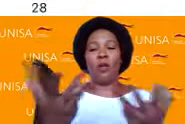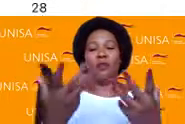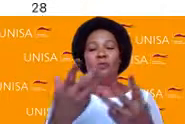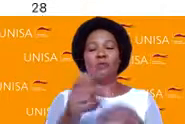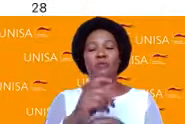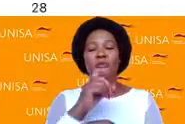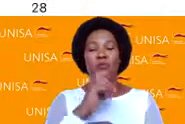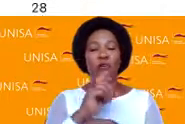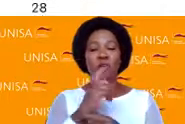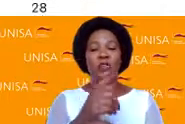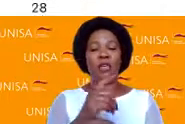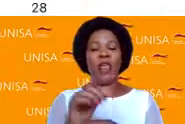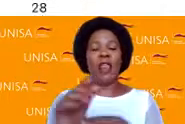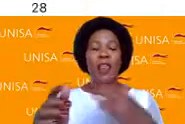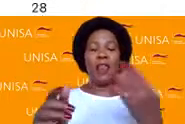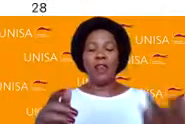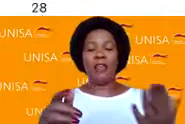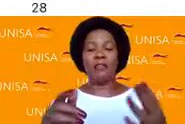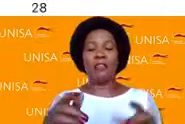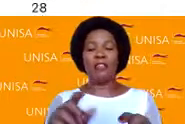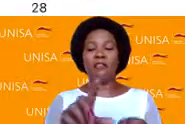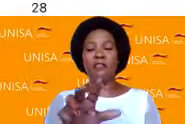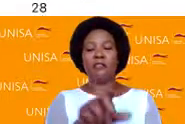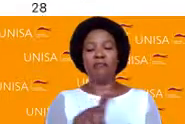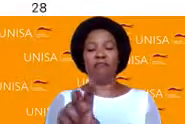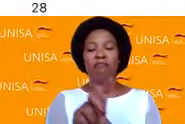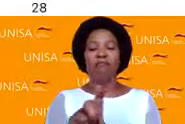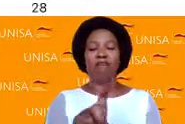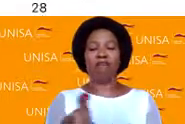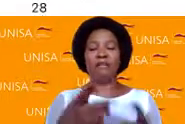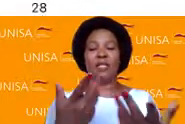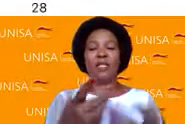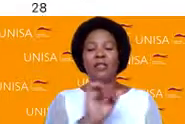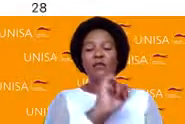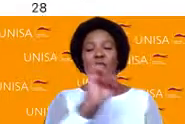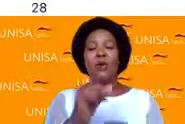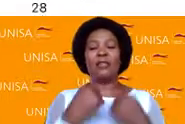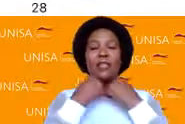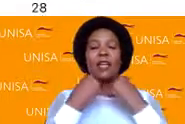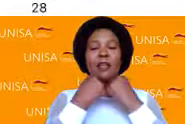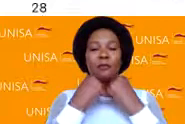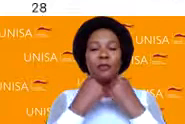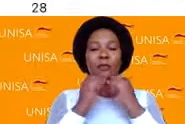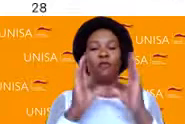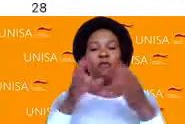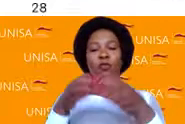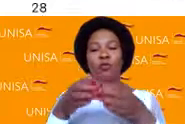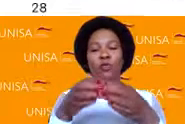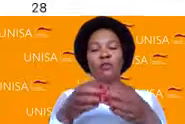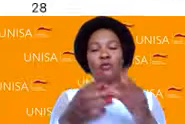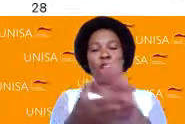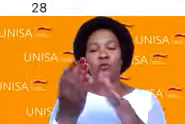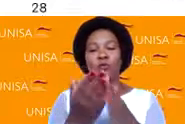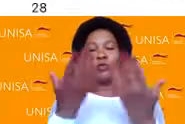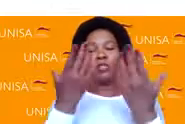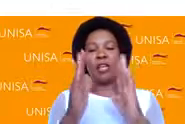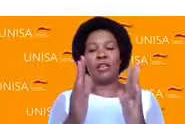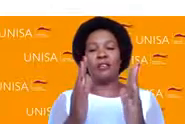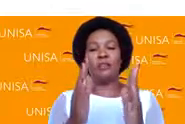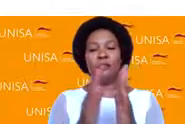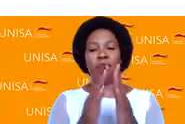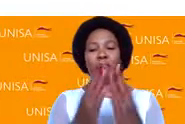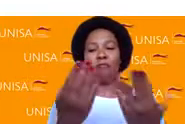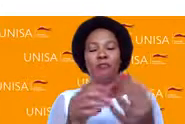left navigation quite a lot. For instance, go to your assignments, go to forums, go to study units, all that type of